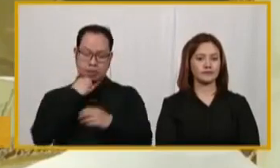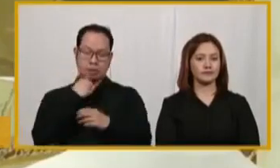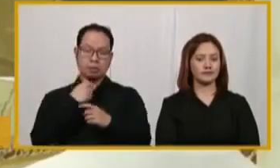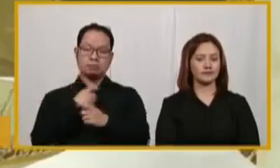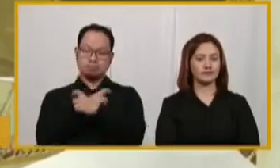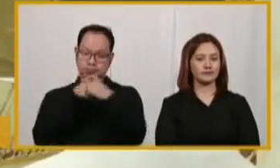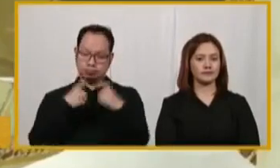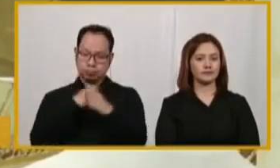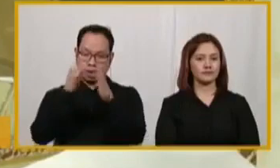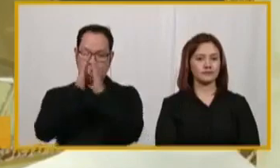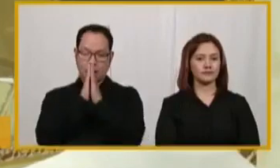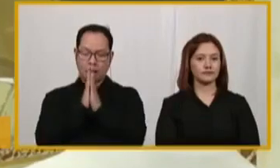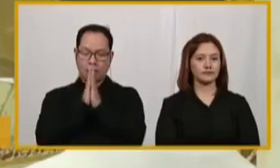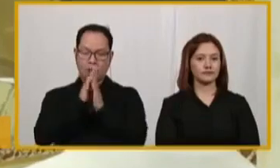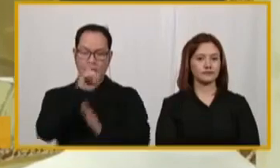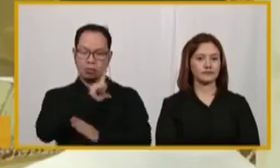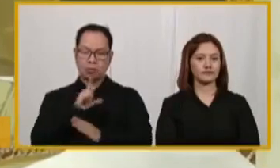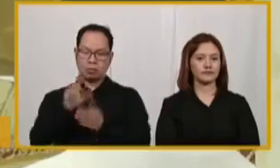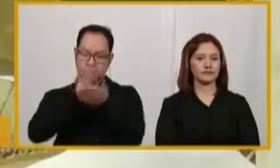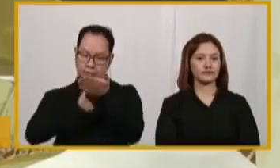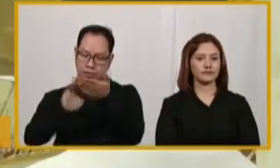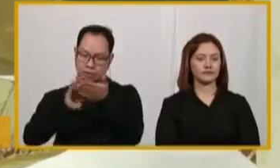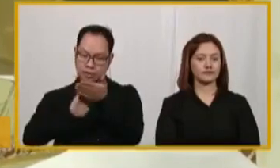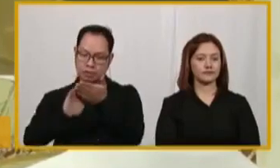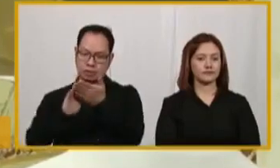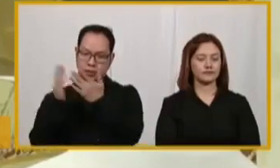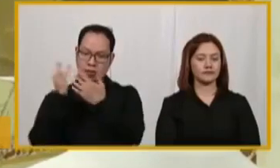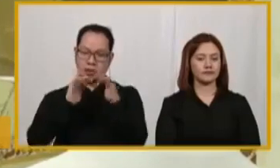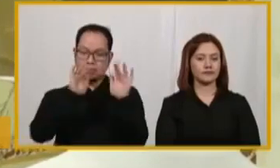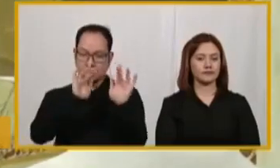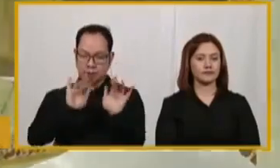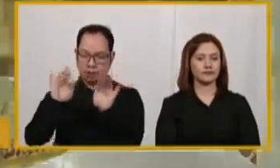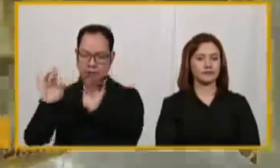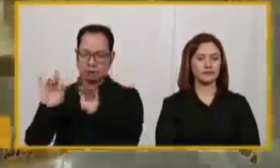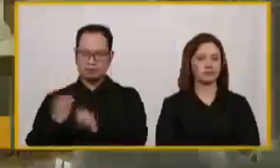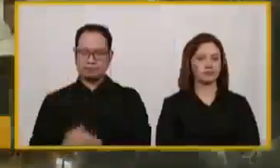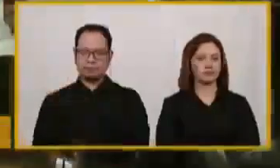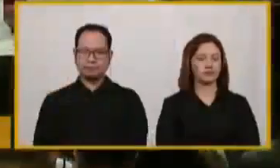and ask the Lord for pardon and mercy.